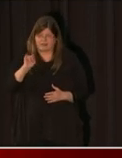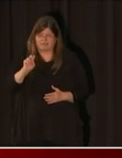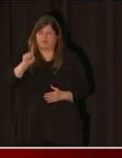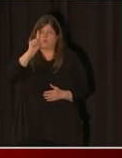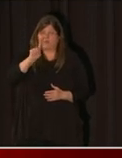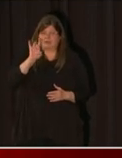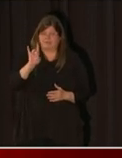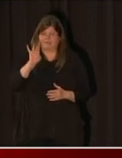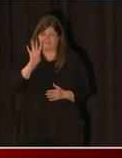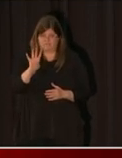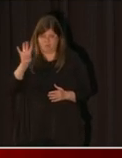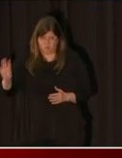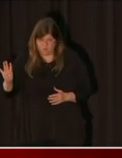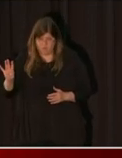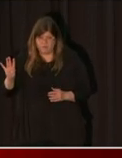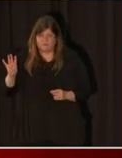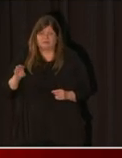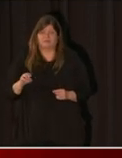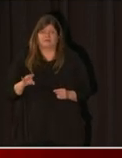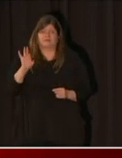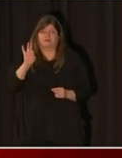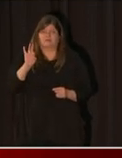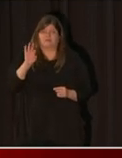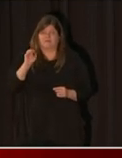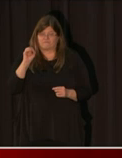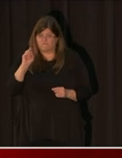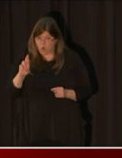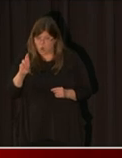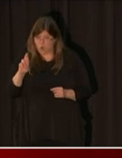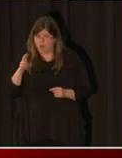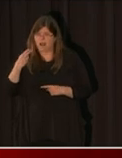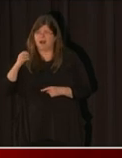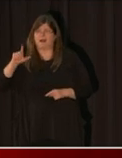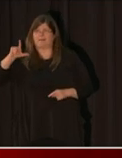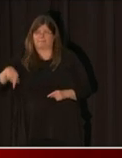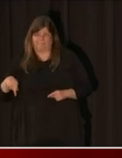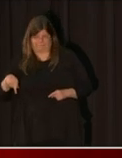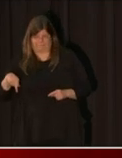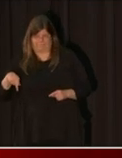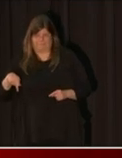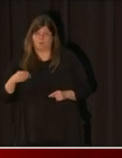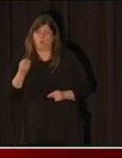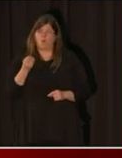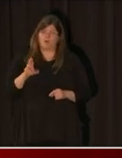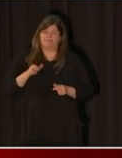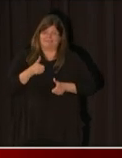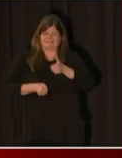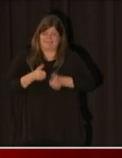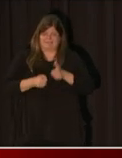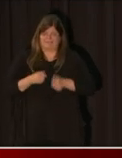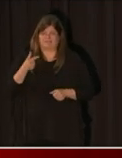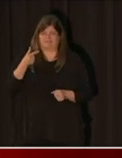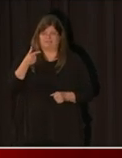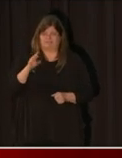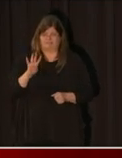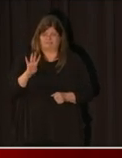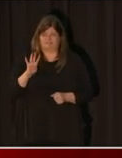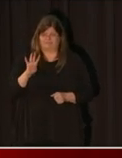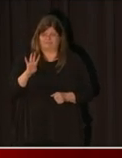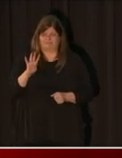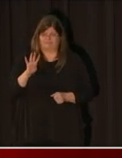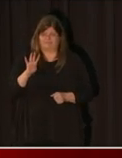1-844-4HELP-DC by phone or text 24/7. Services include crisis